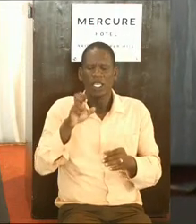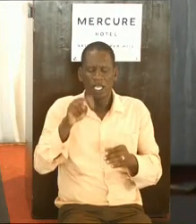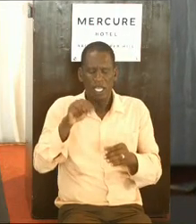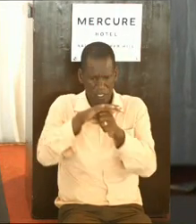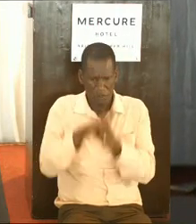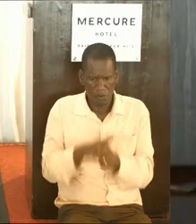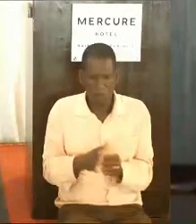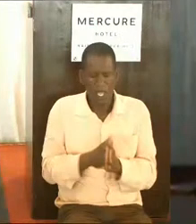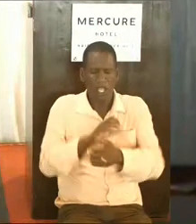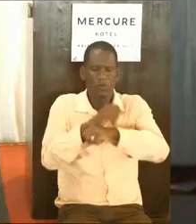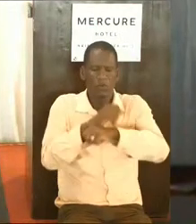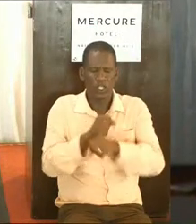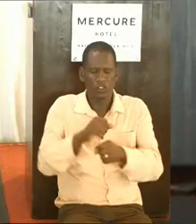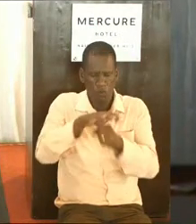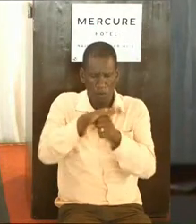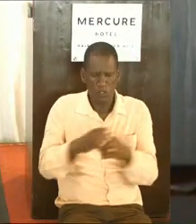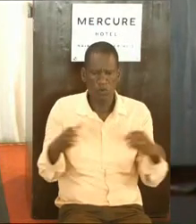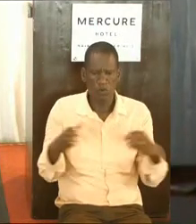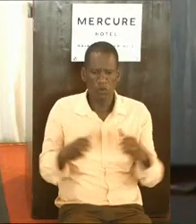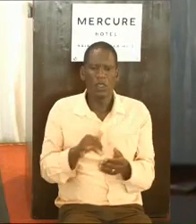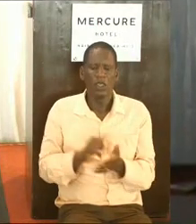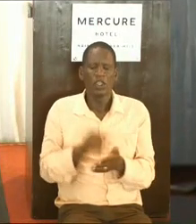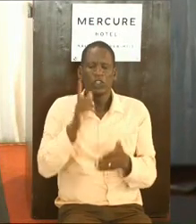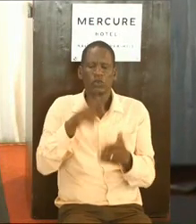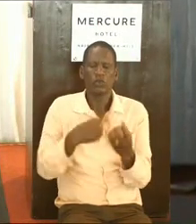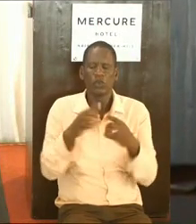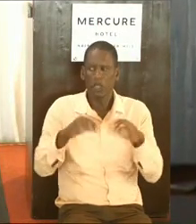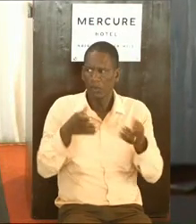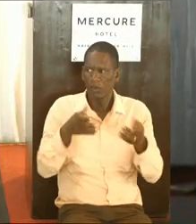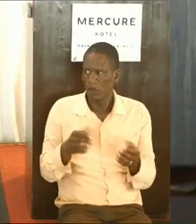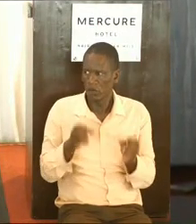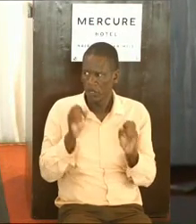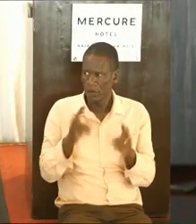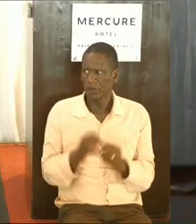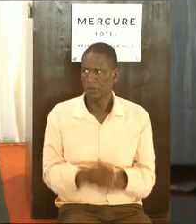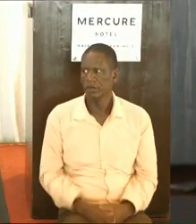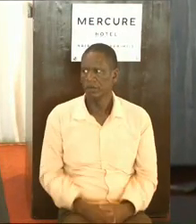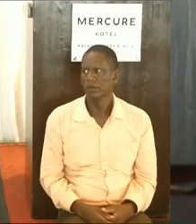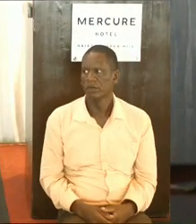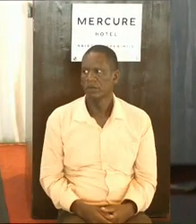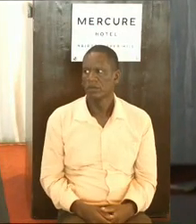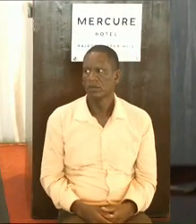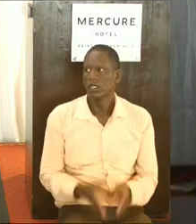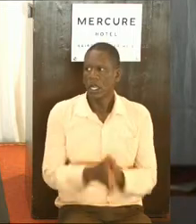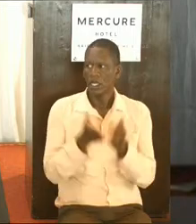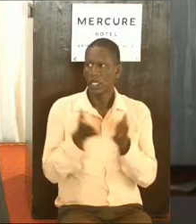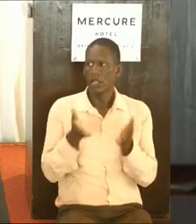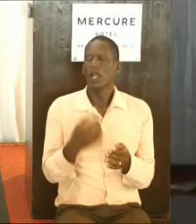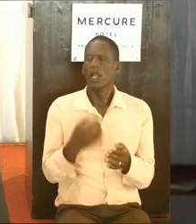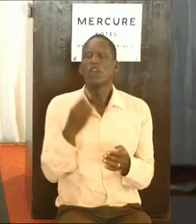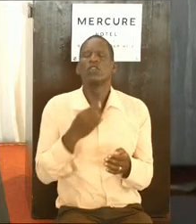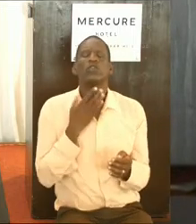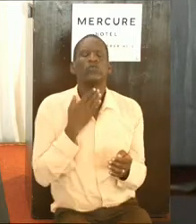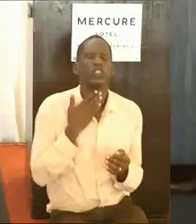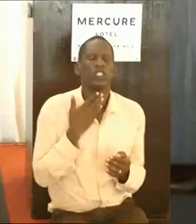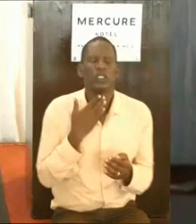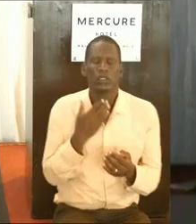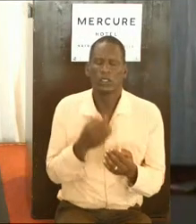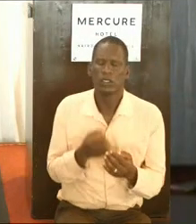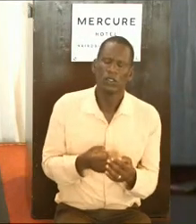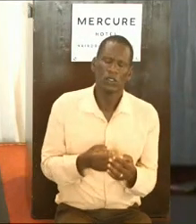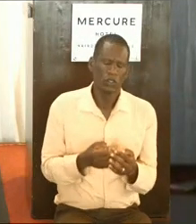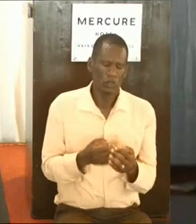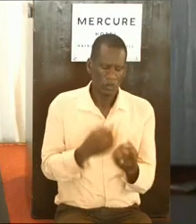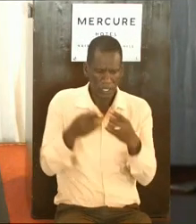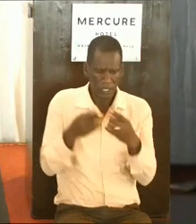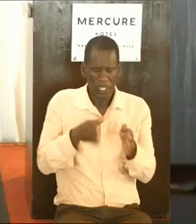and protection of the marginalized that's that's what we're talking about here right and I I just wanted to put this in the